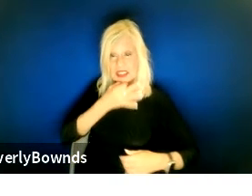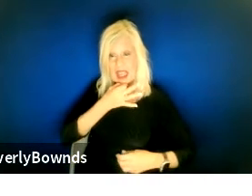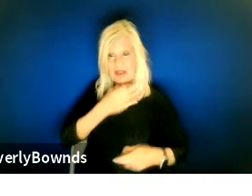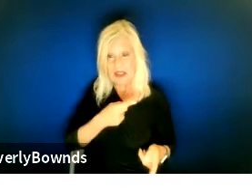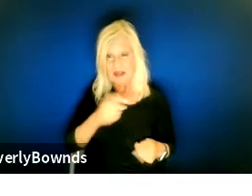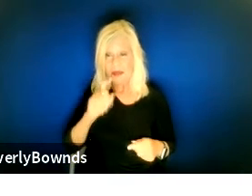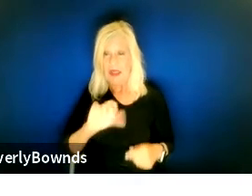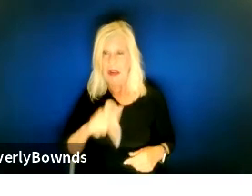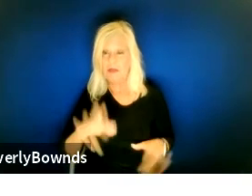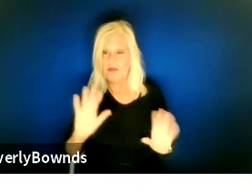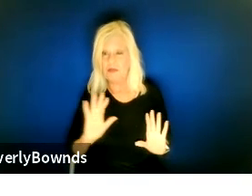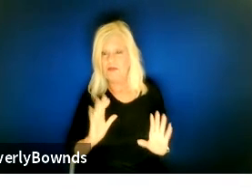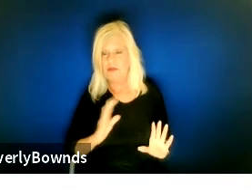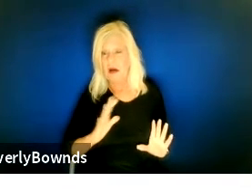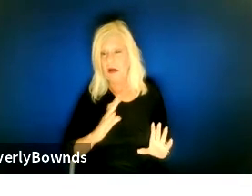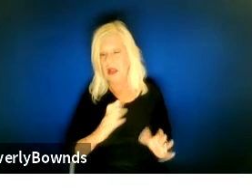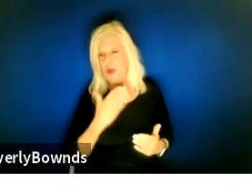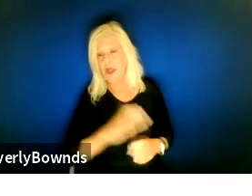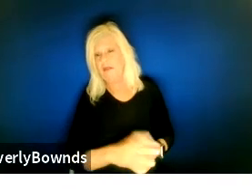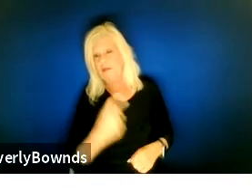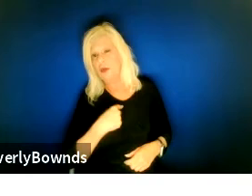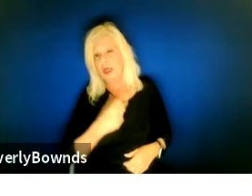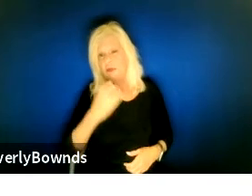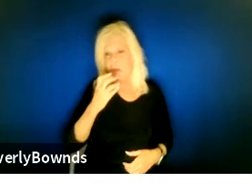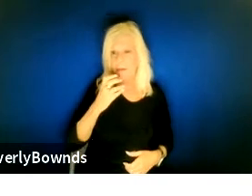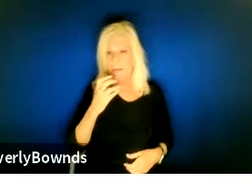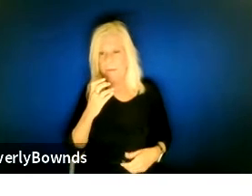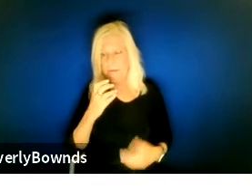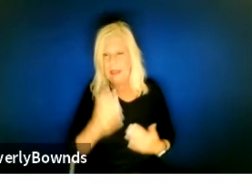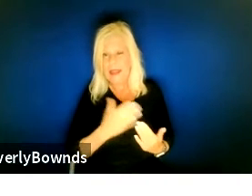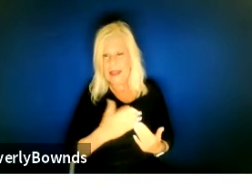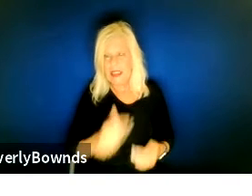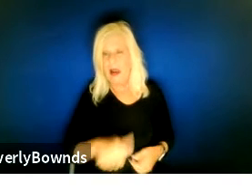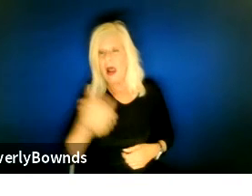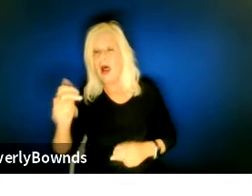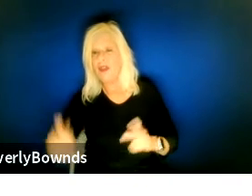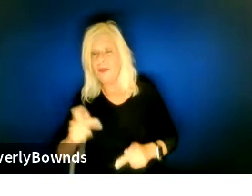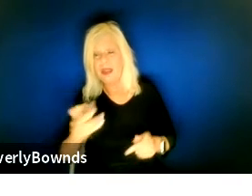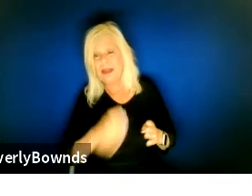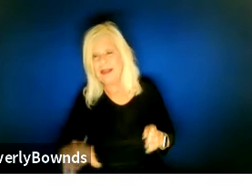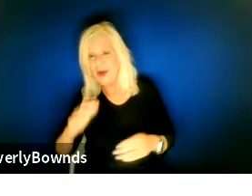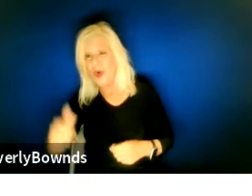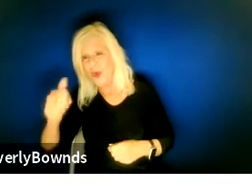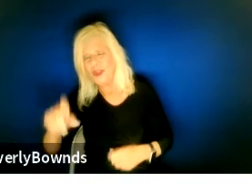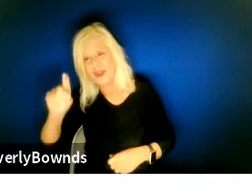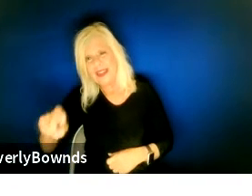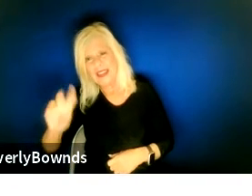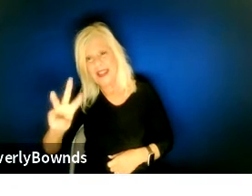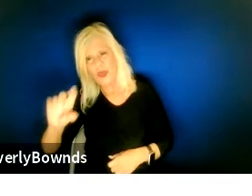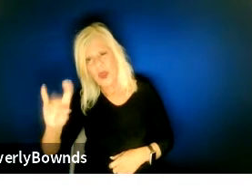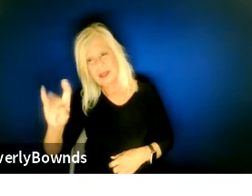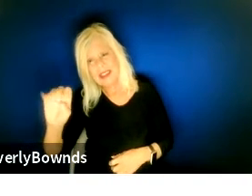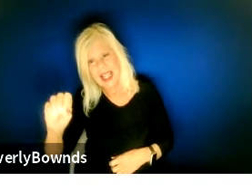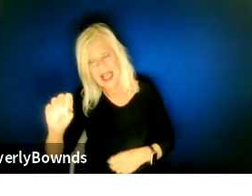need an app that's so easy and ready to go. But there were people who were like, no, I think like we need a website where we